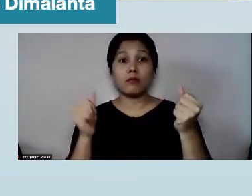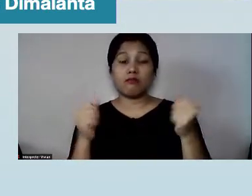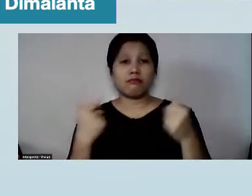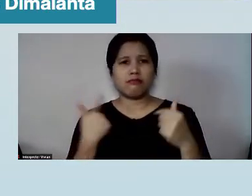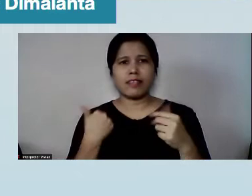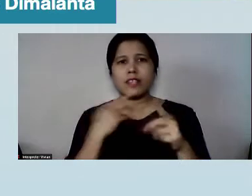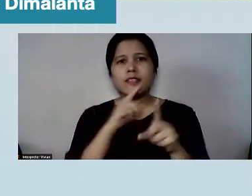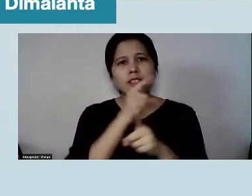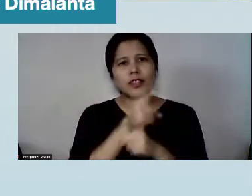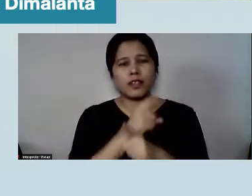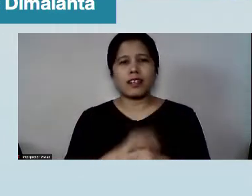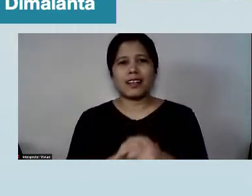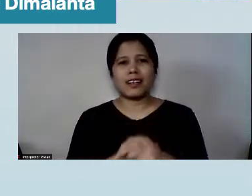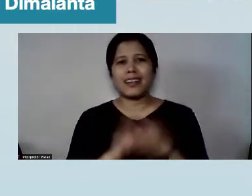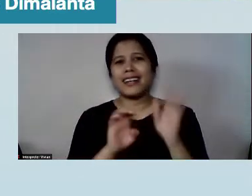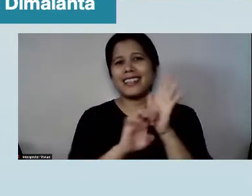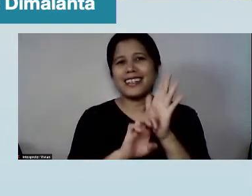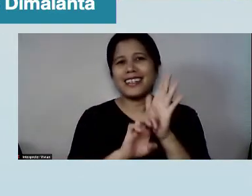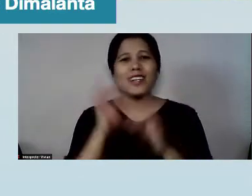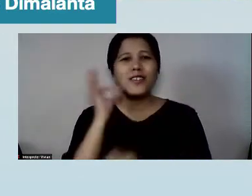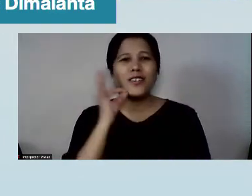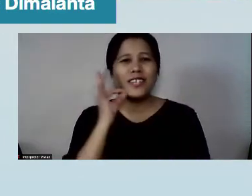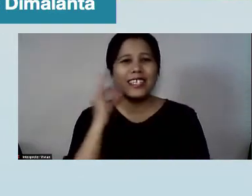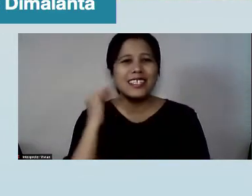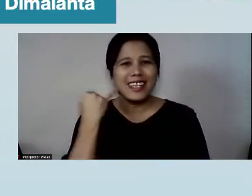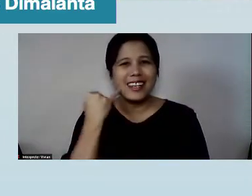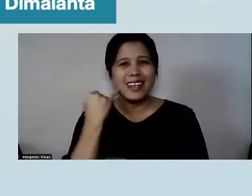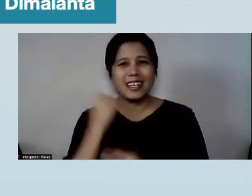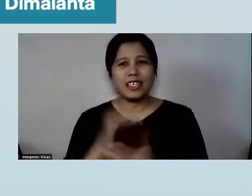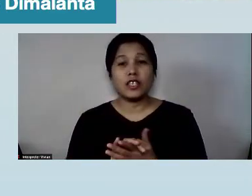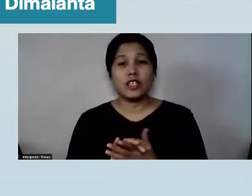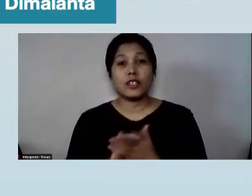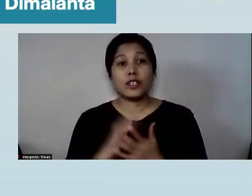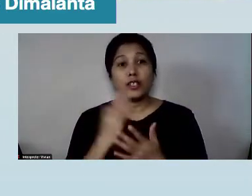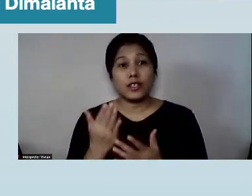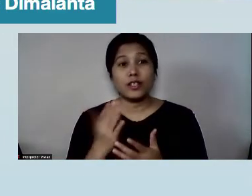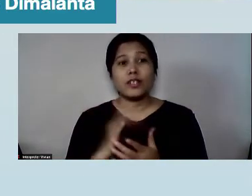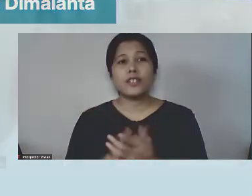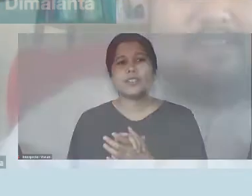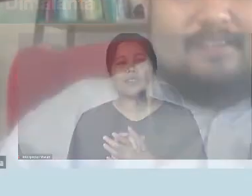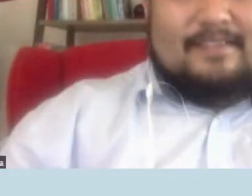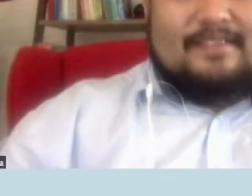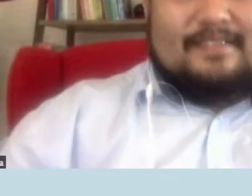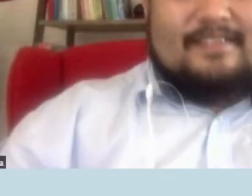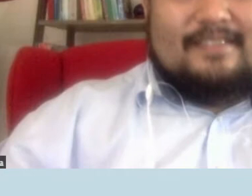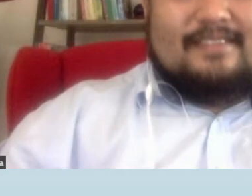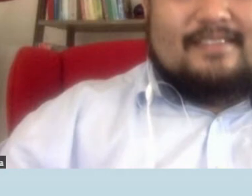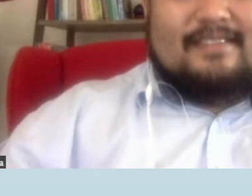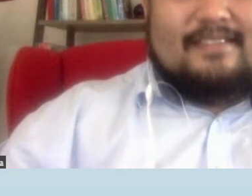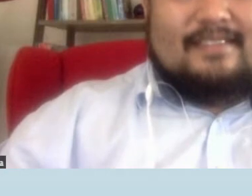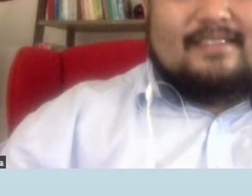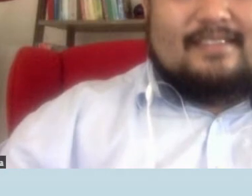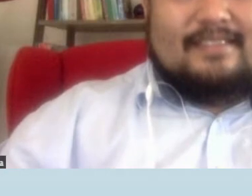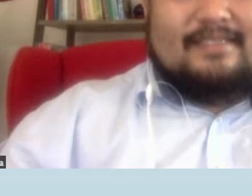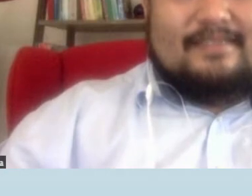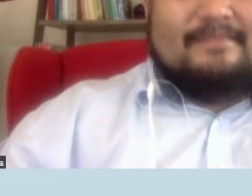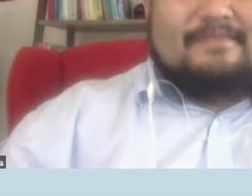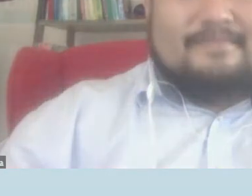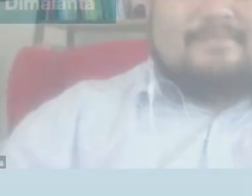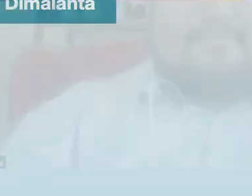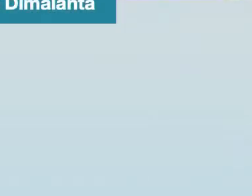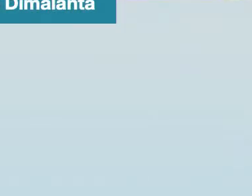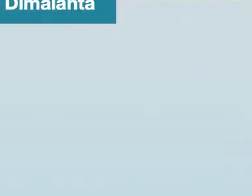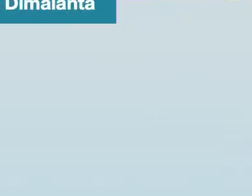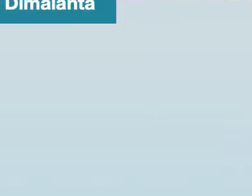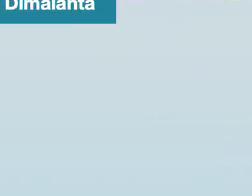Fiel, I'll use you as an example. You don't have the hyperactivity anymore, but you're inattentive, right? The same symptom may be expressed in